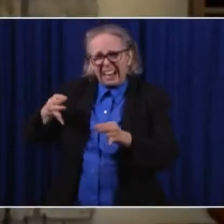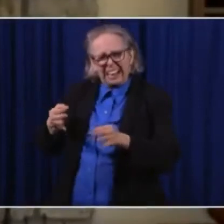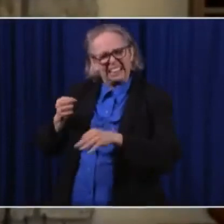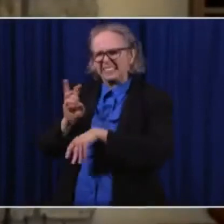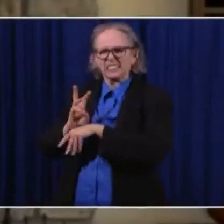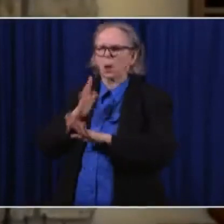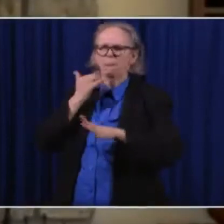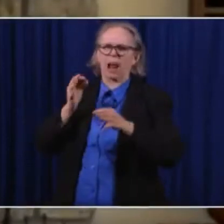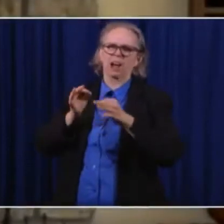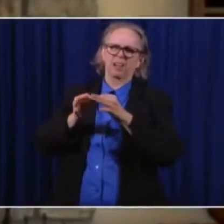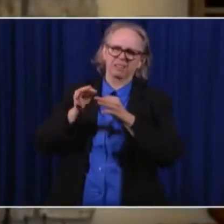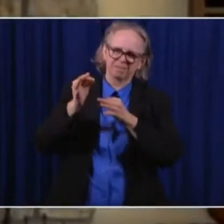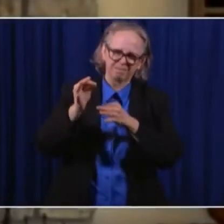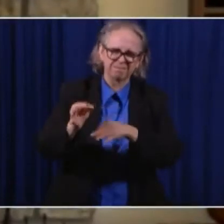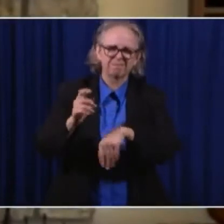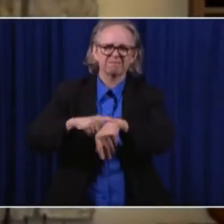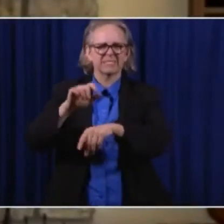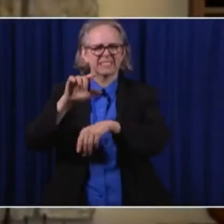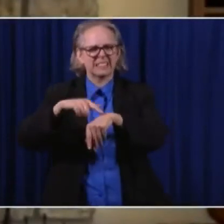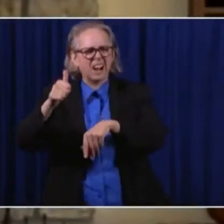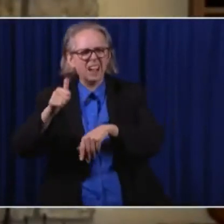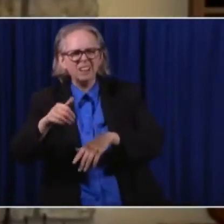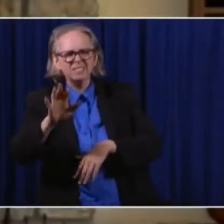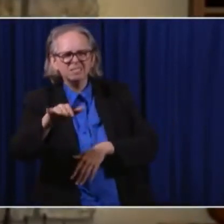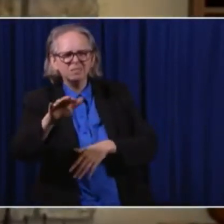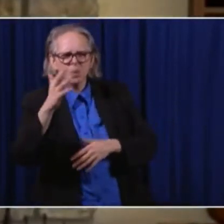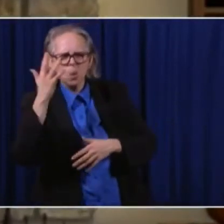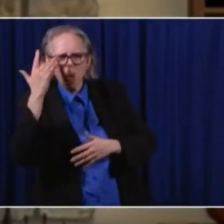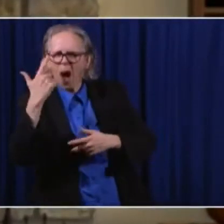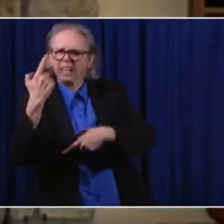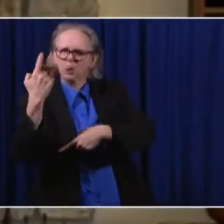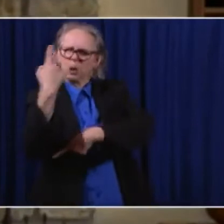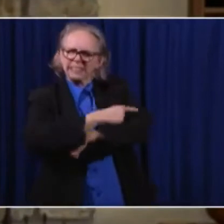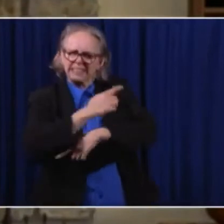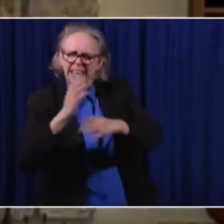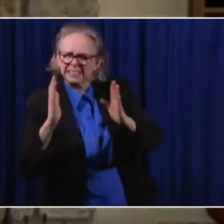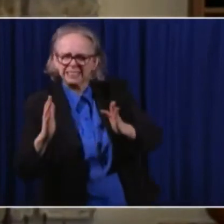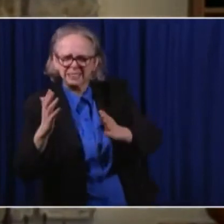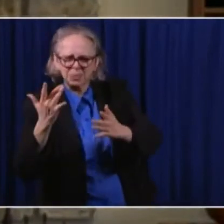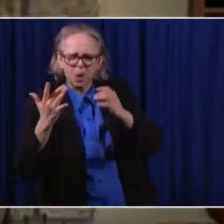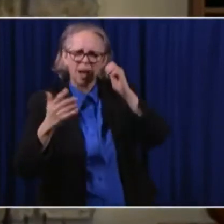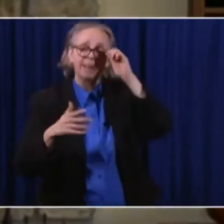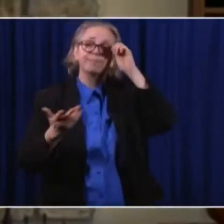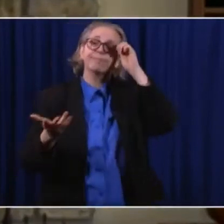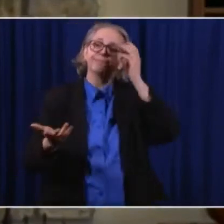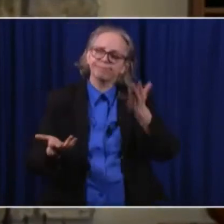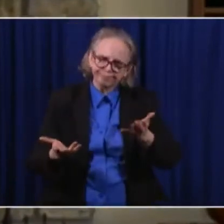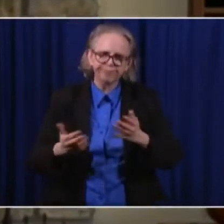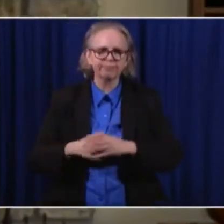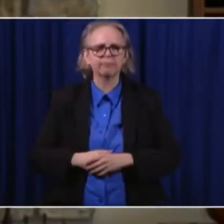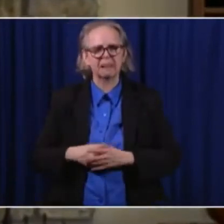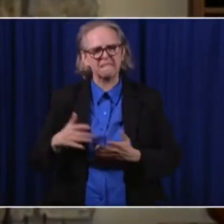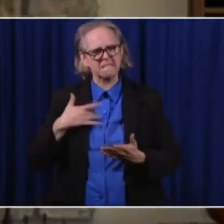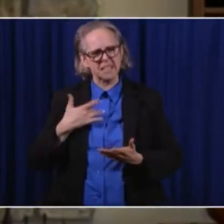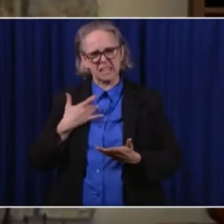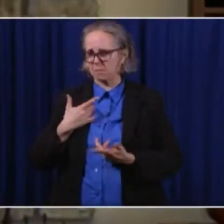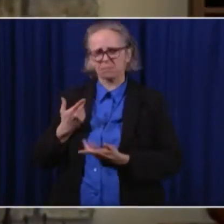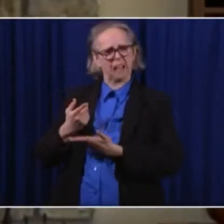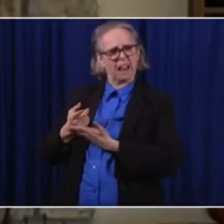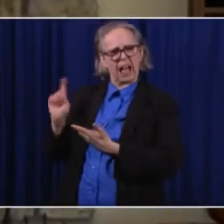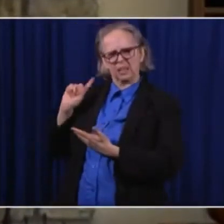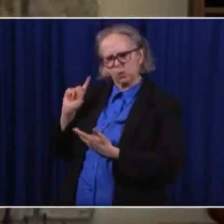magical about 21 days. We instituted some things last week that we thought will make a difference. We're